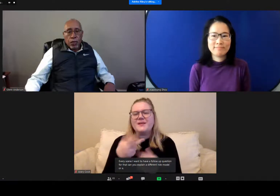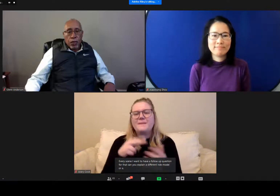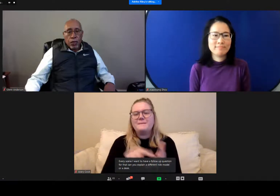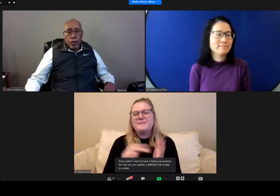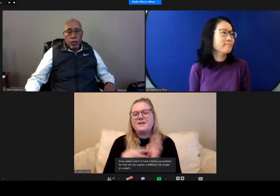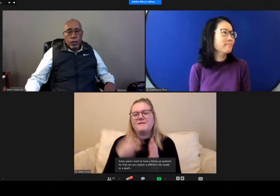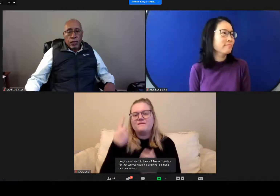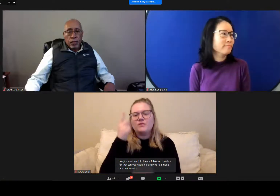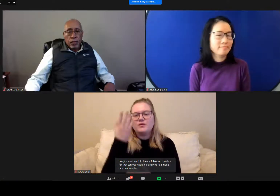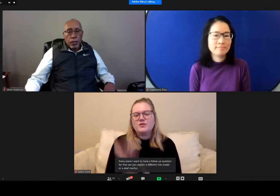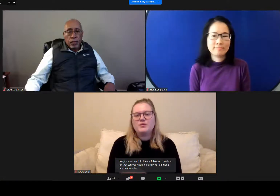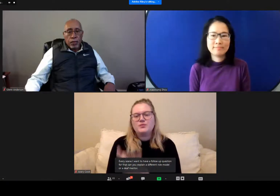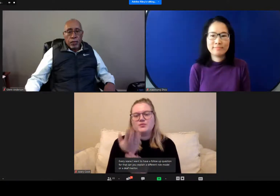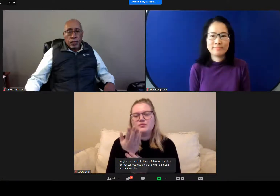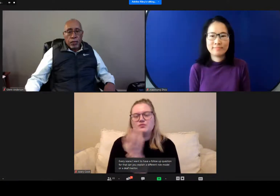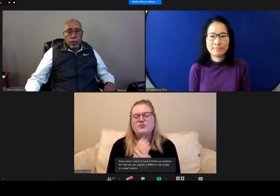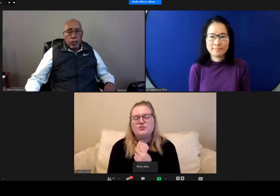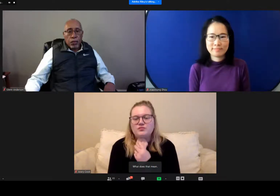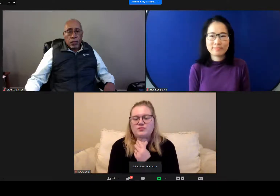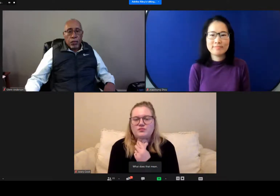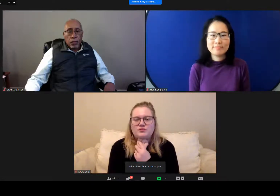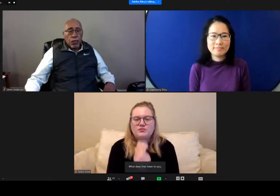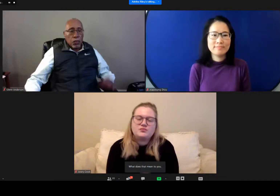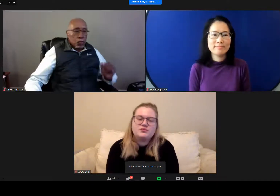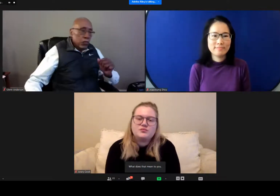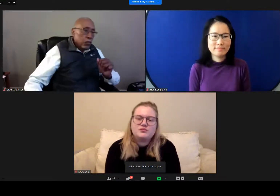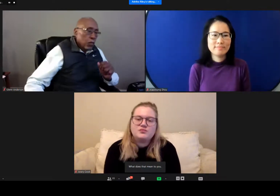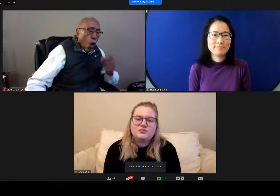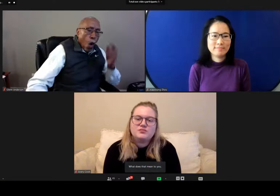deaf mentor? What does that mean to you?